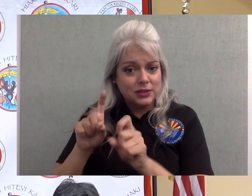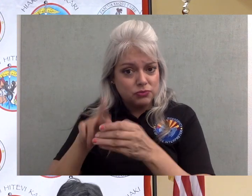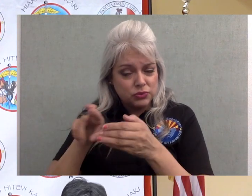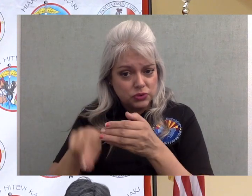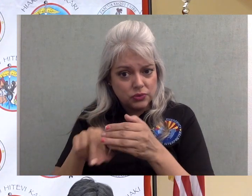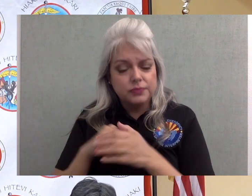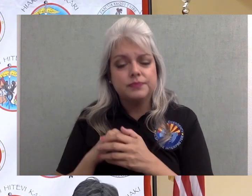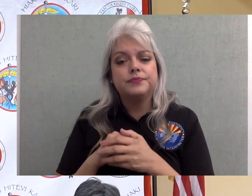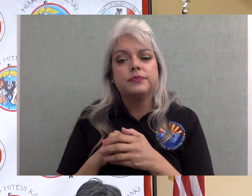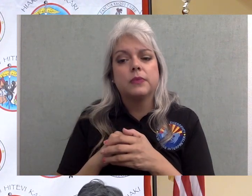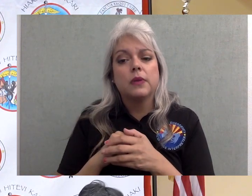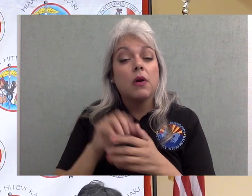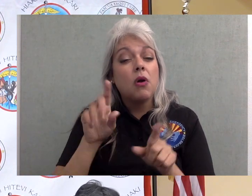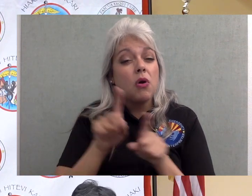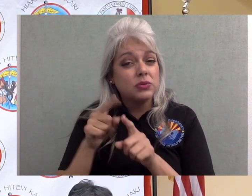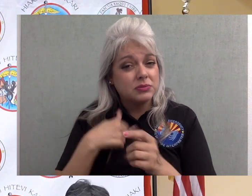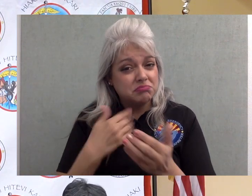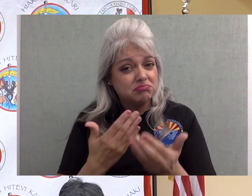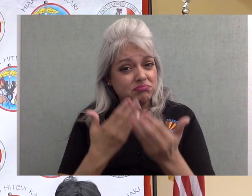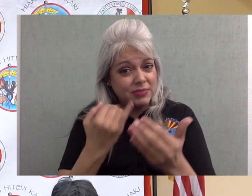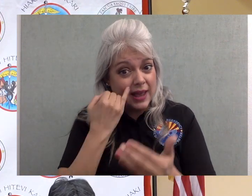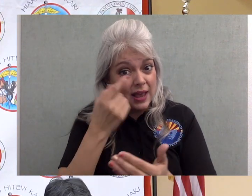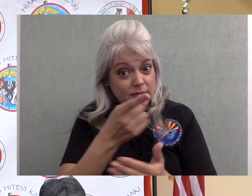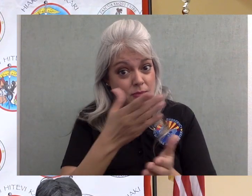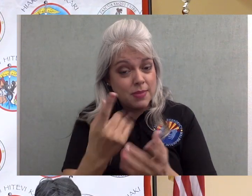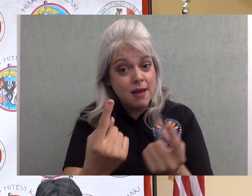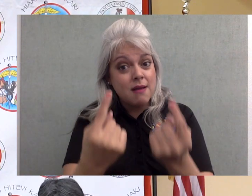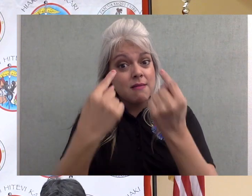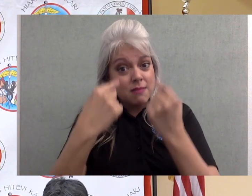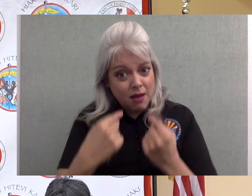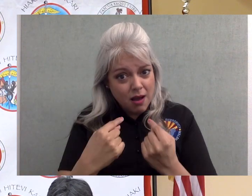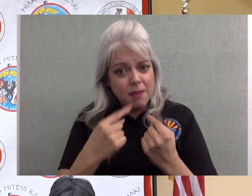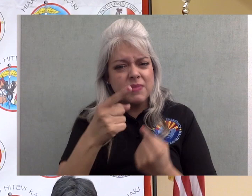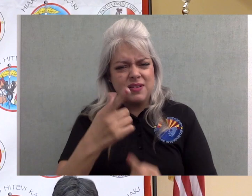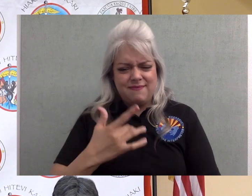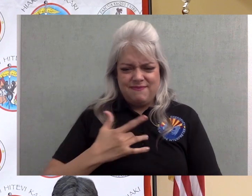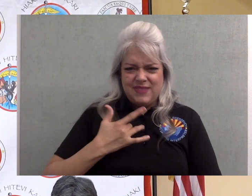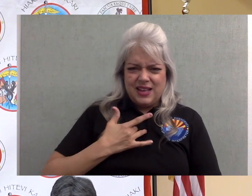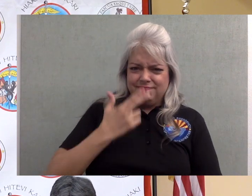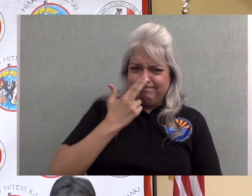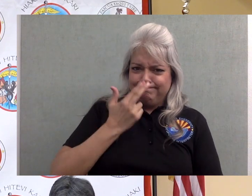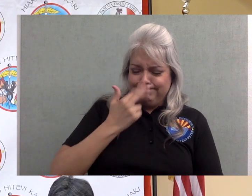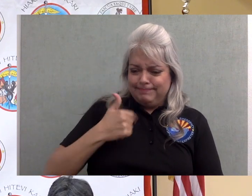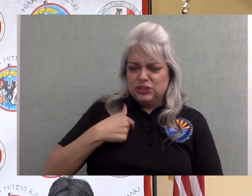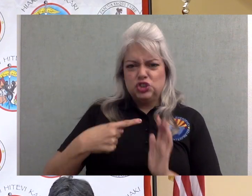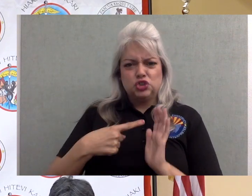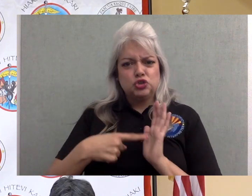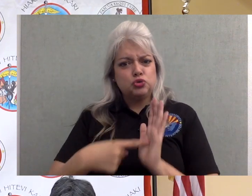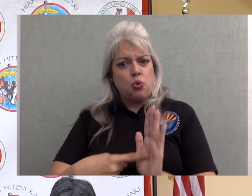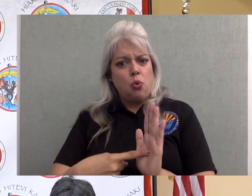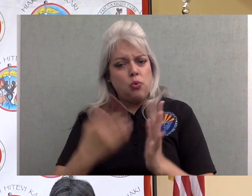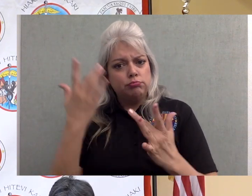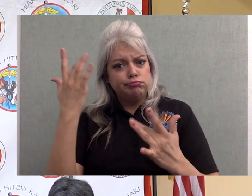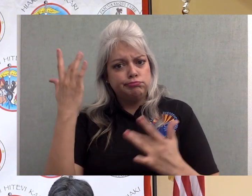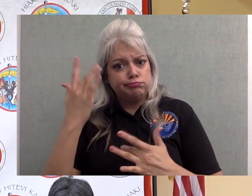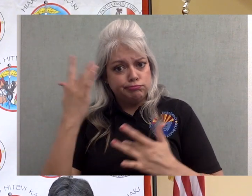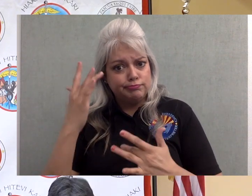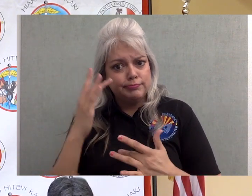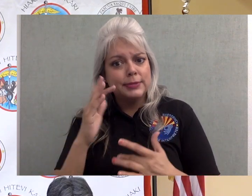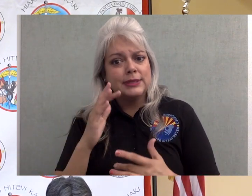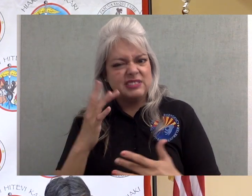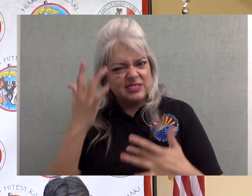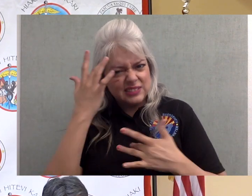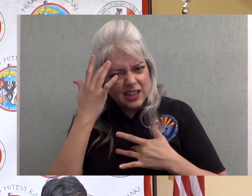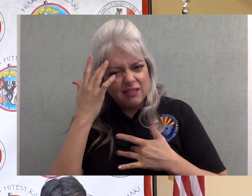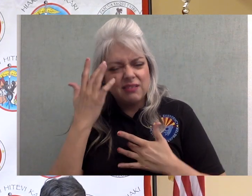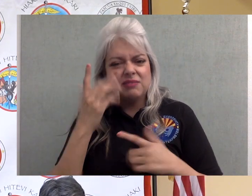who are coming to test that are having symptoms of being sick. The health